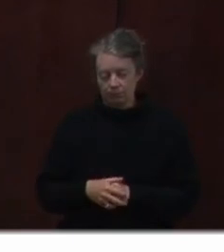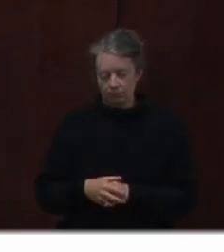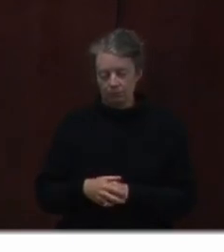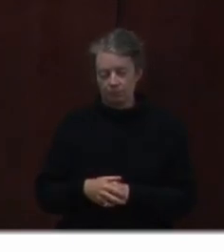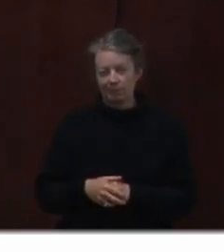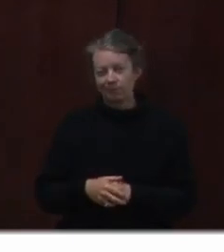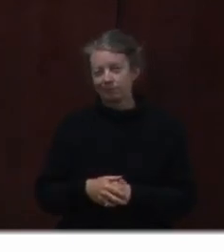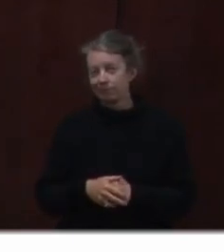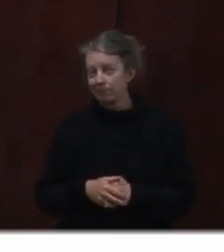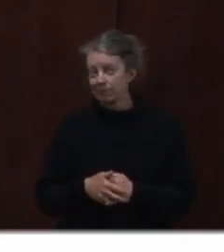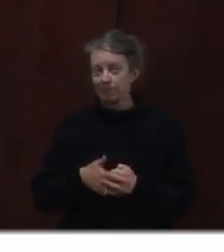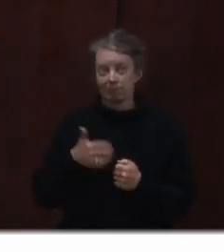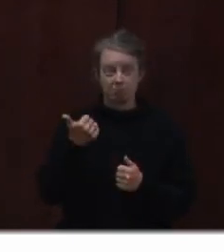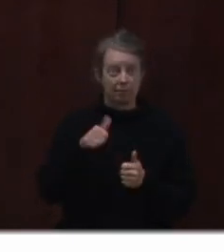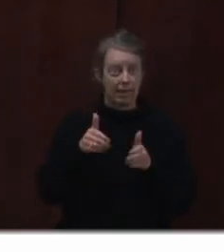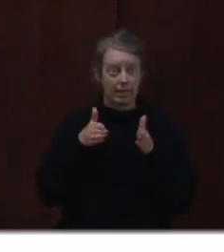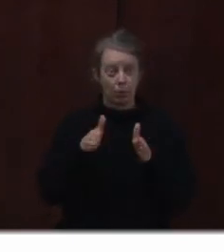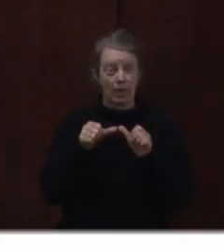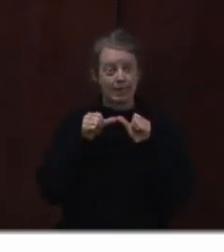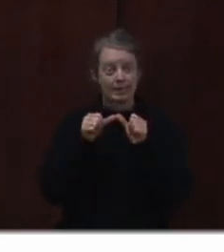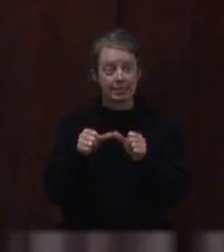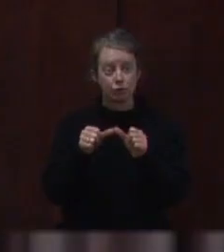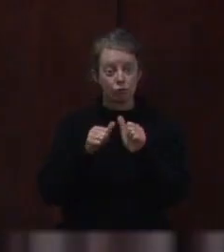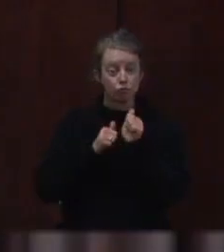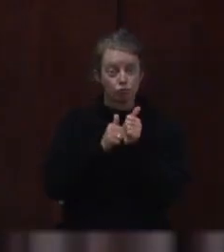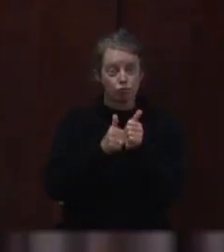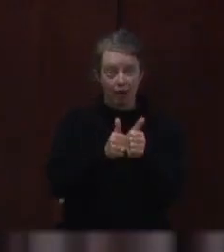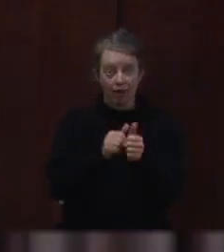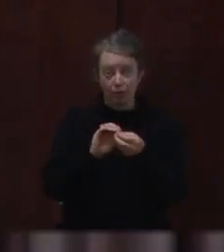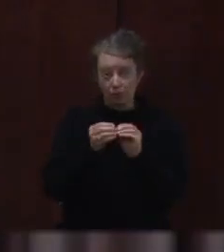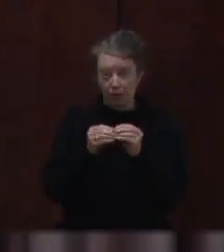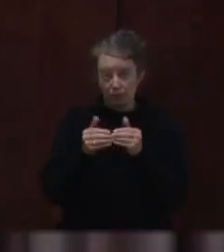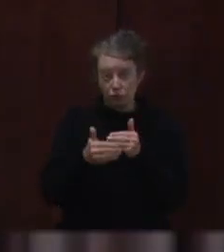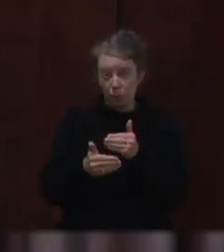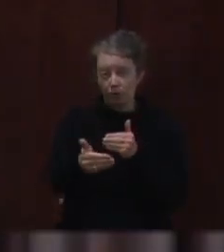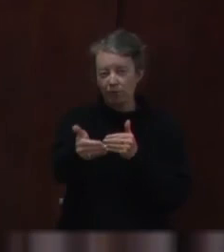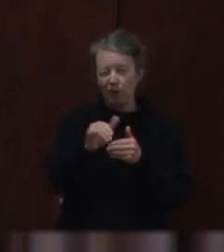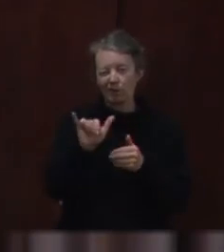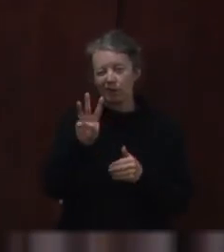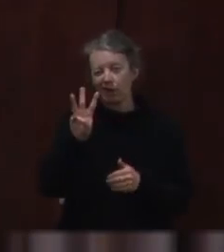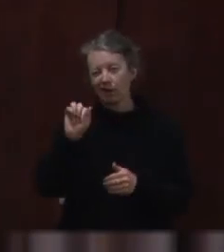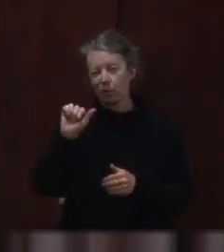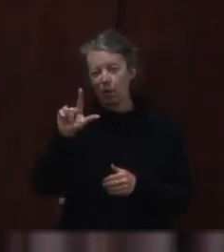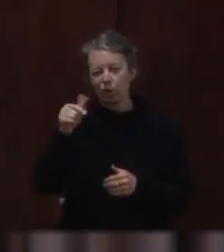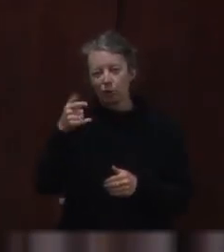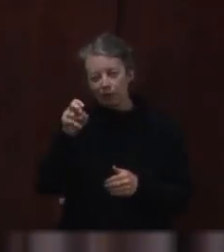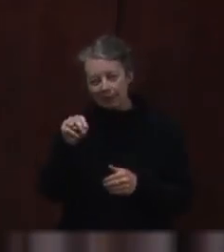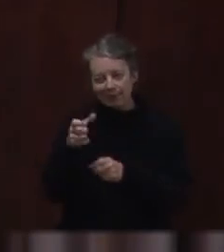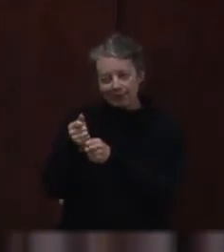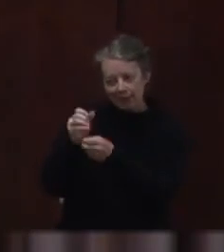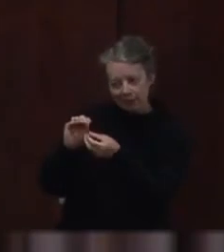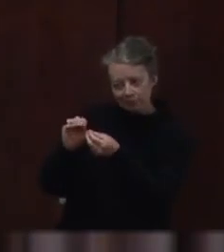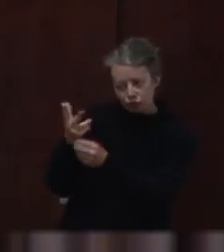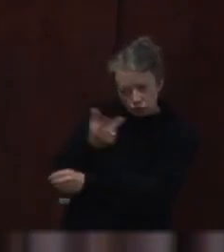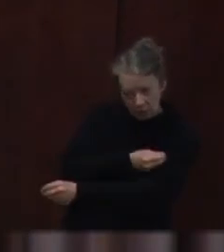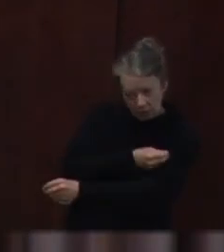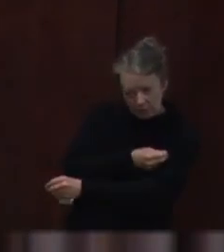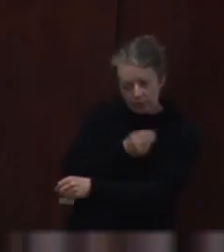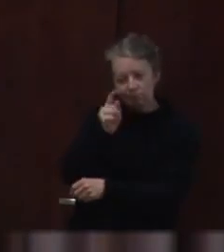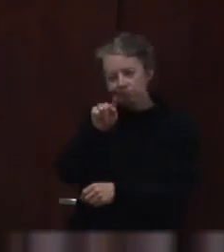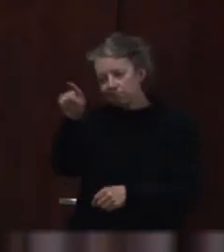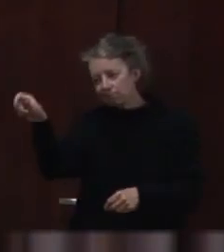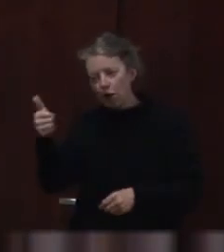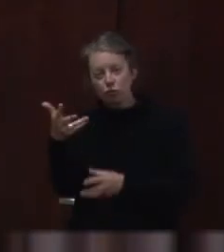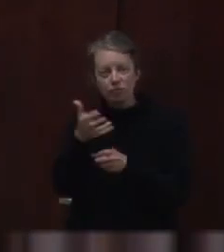Will we have a way to continue to track that going forward? So like, Walgreens is getting supplies as others get it. Will we have